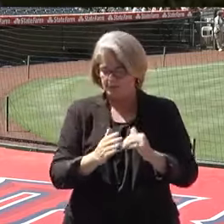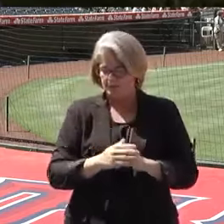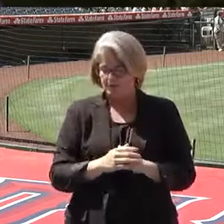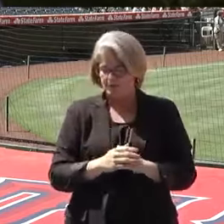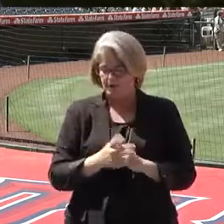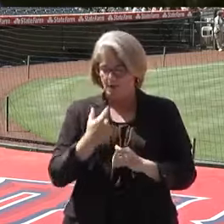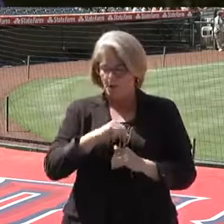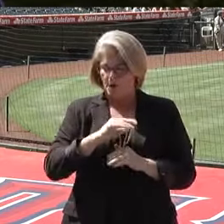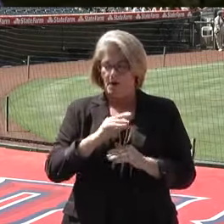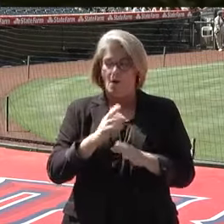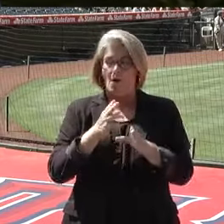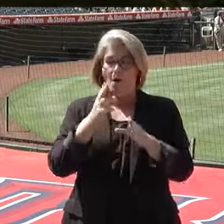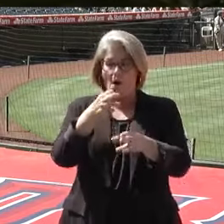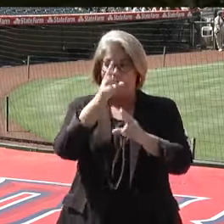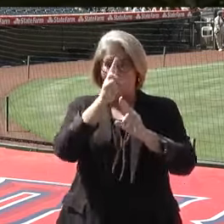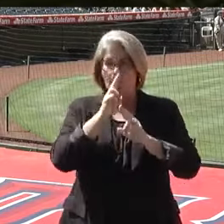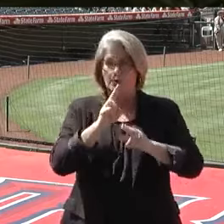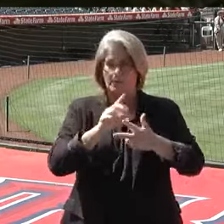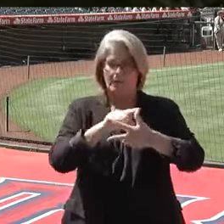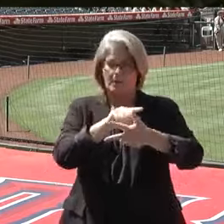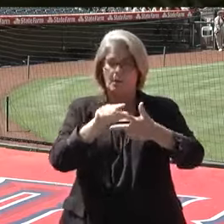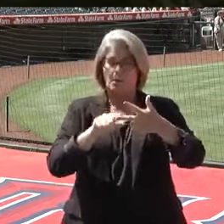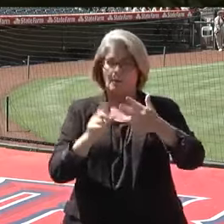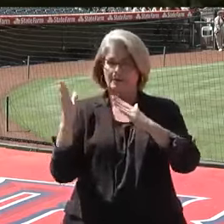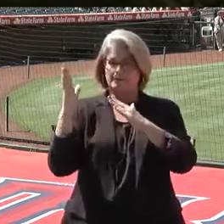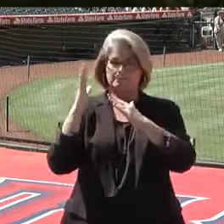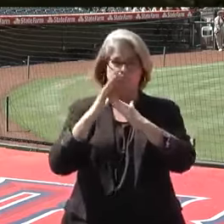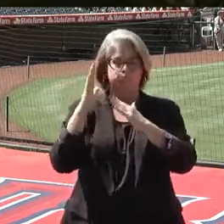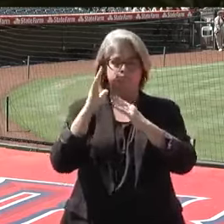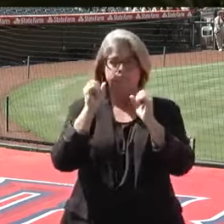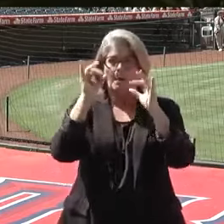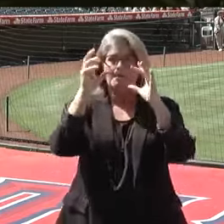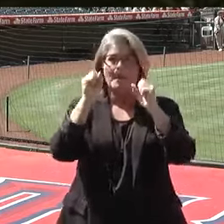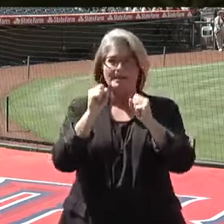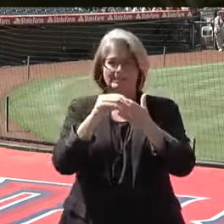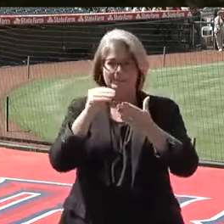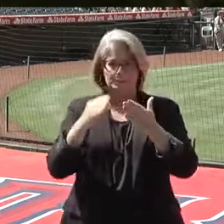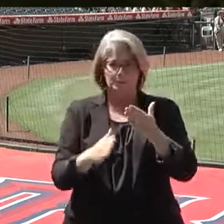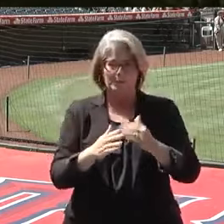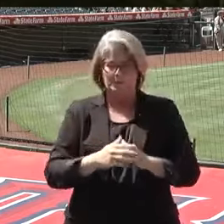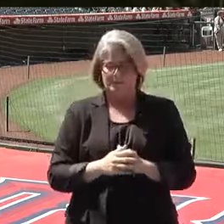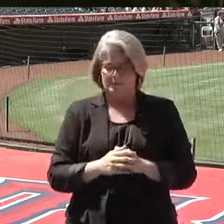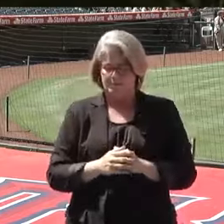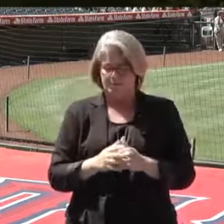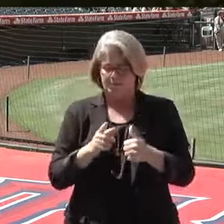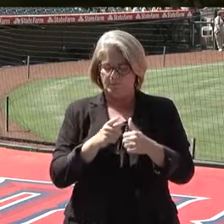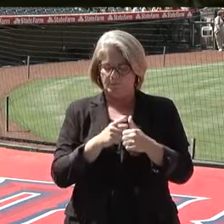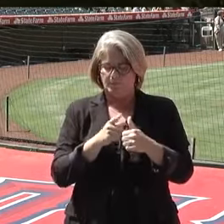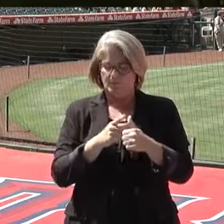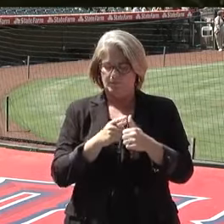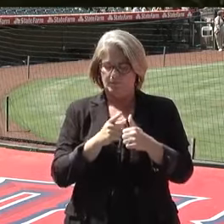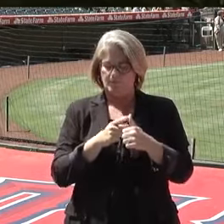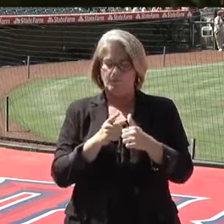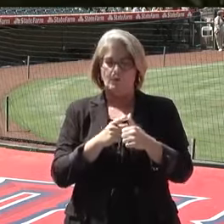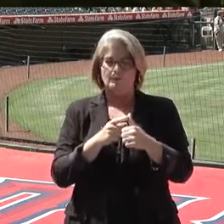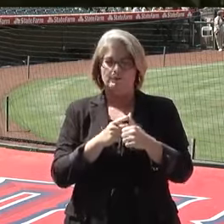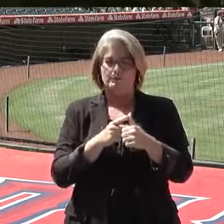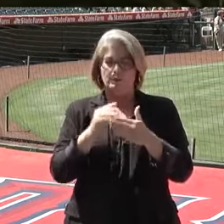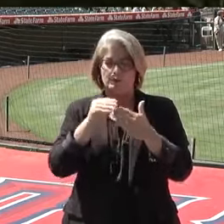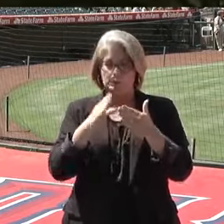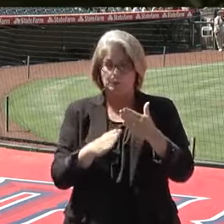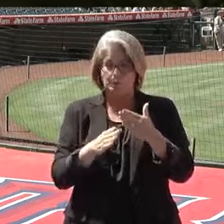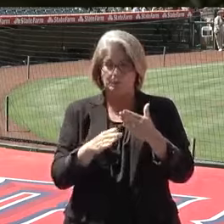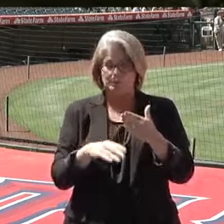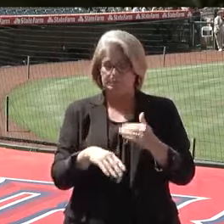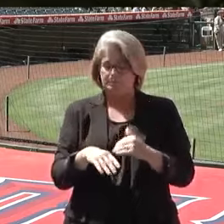honoring three outstanding students. Our first Outstanding Baccalaureate in the College of Liberal Arts